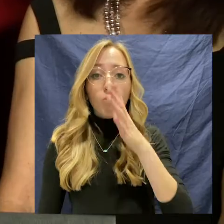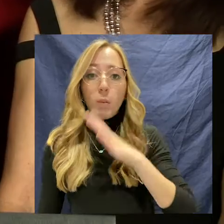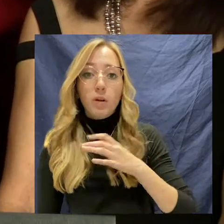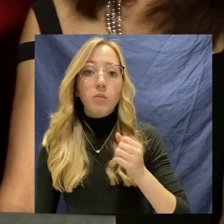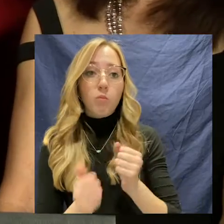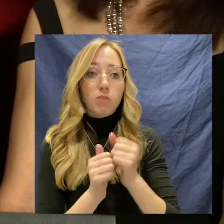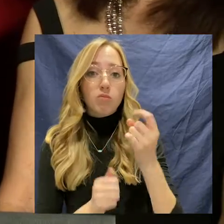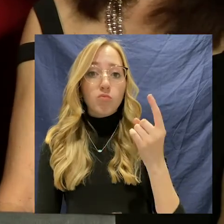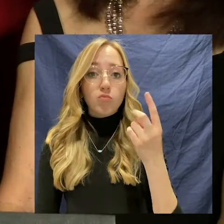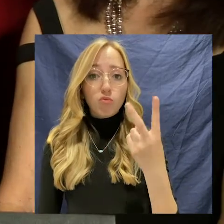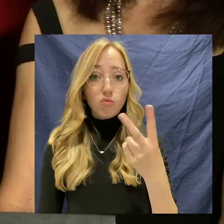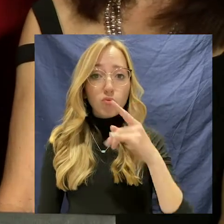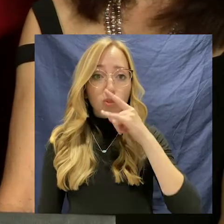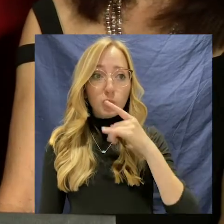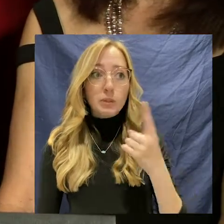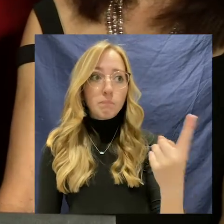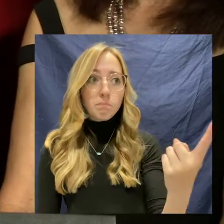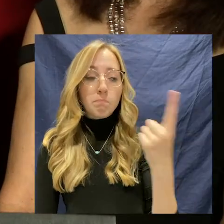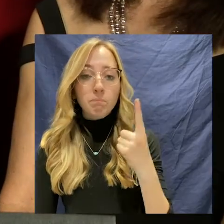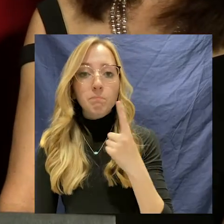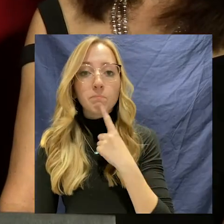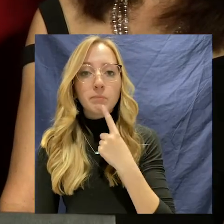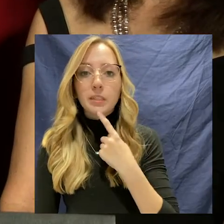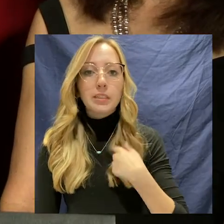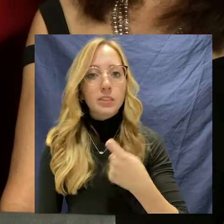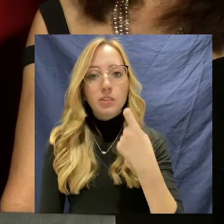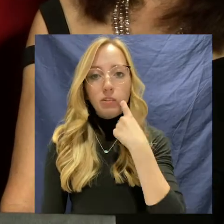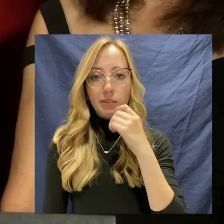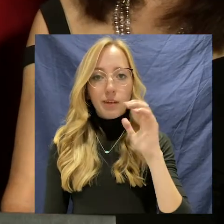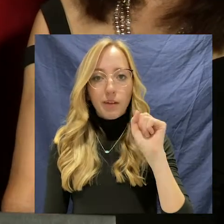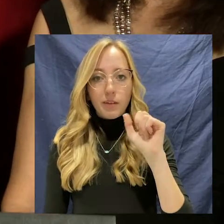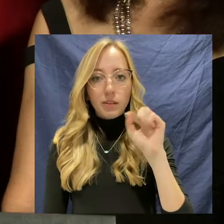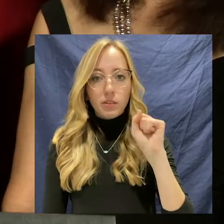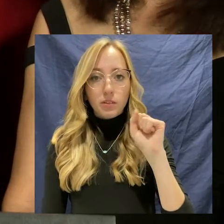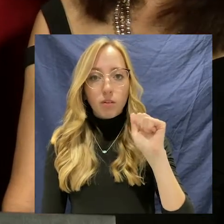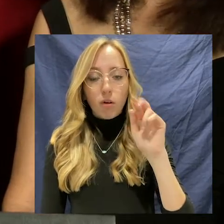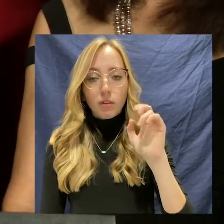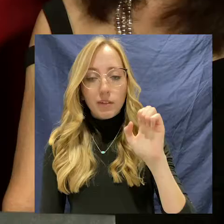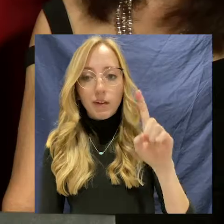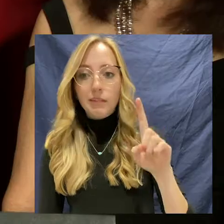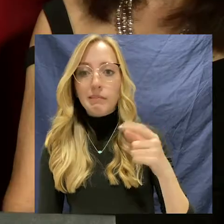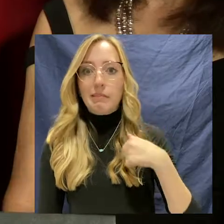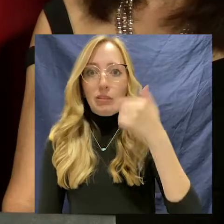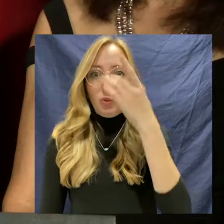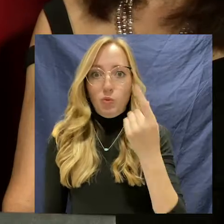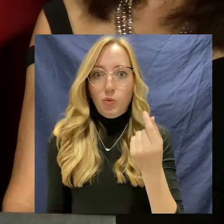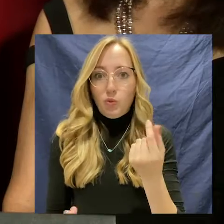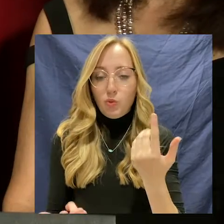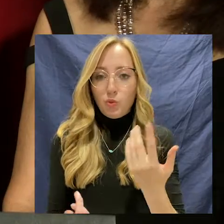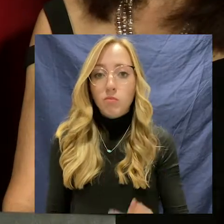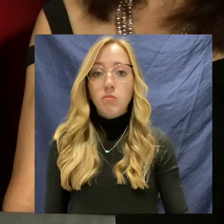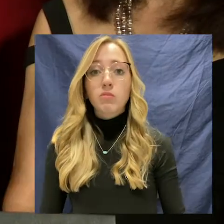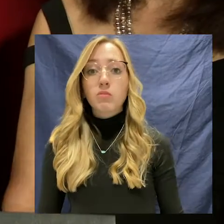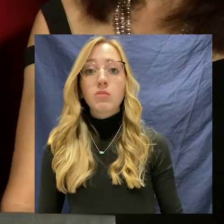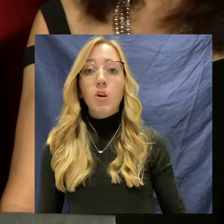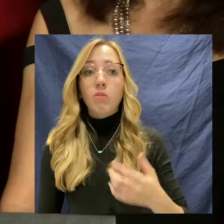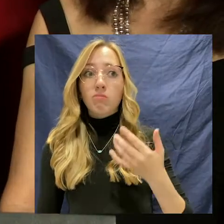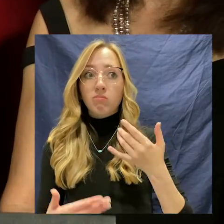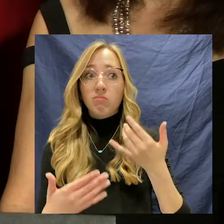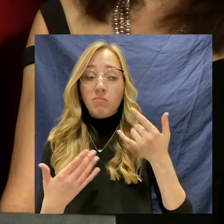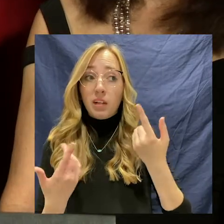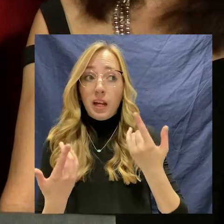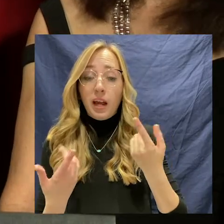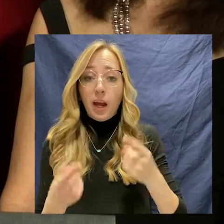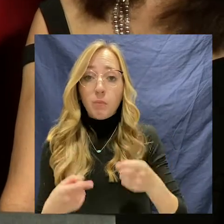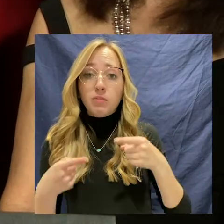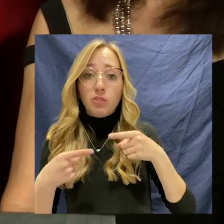that she had just been assaulted and had nowhere else to go. And despite the pandemic, despite the masks, despite the need